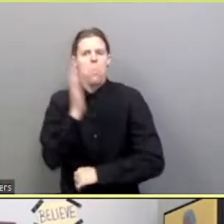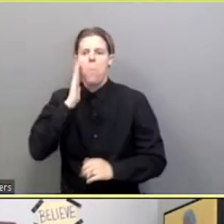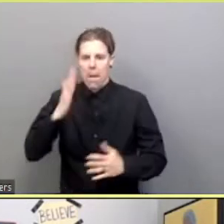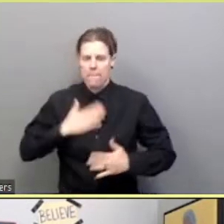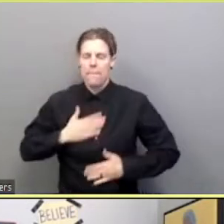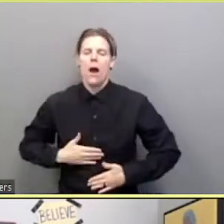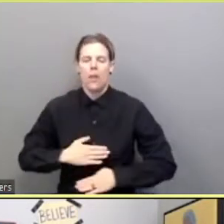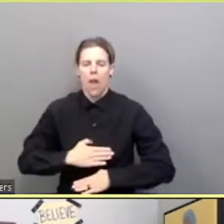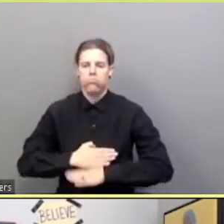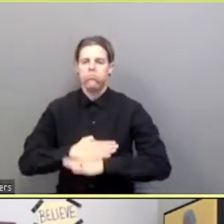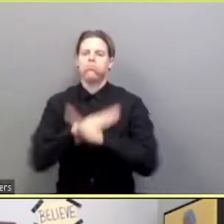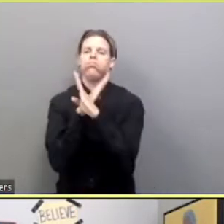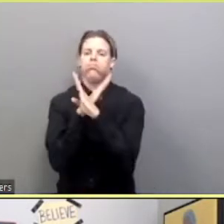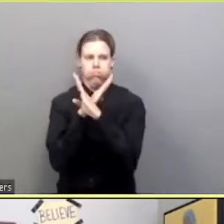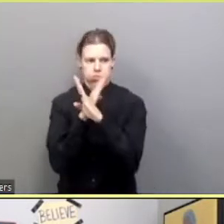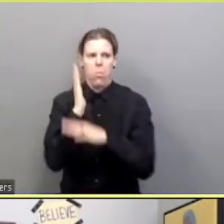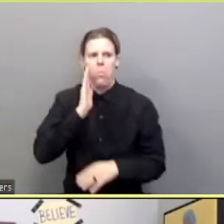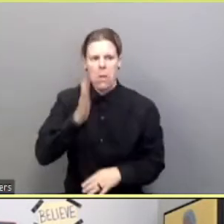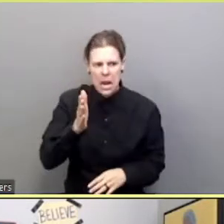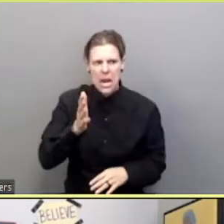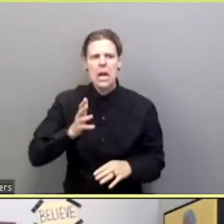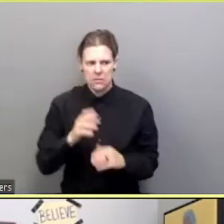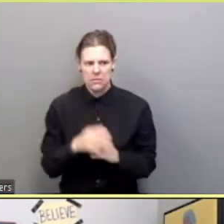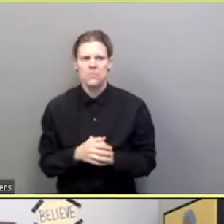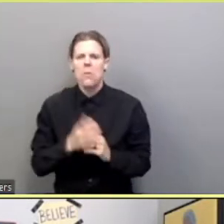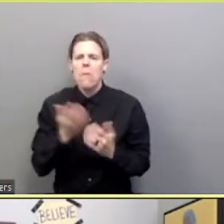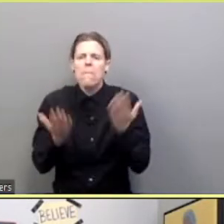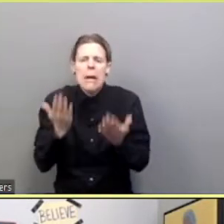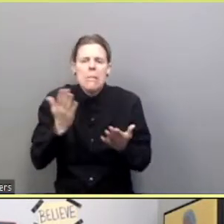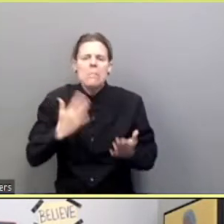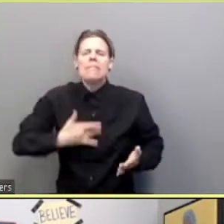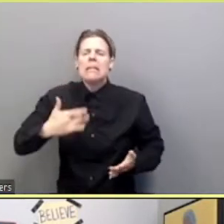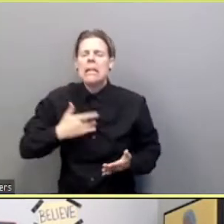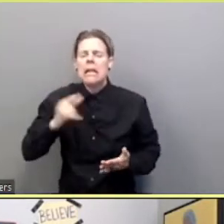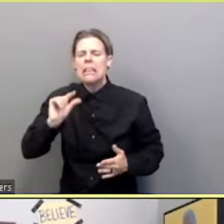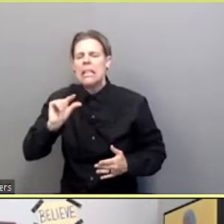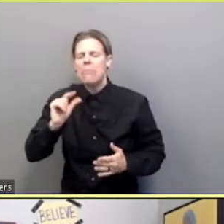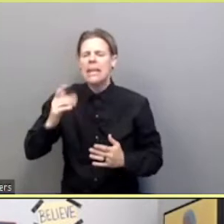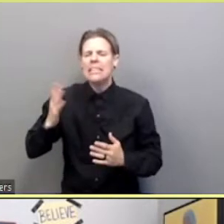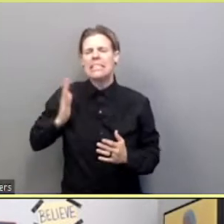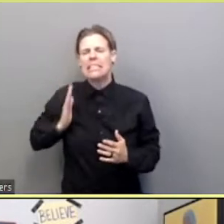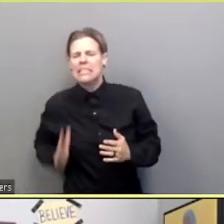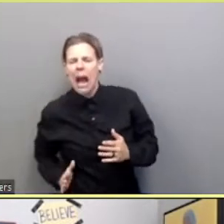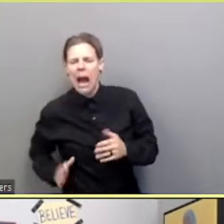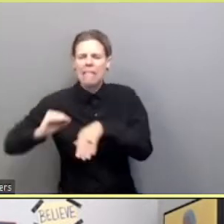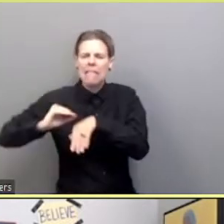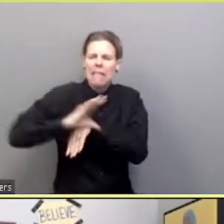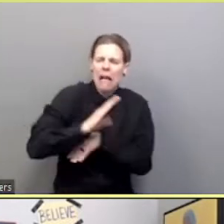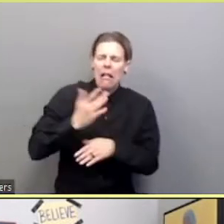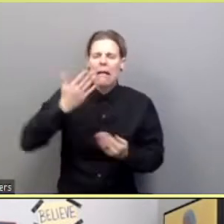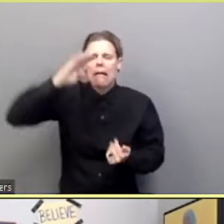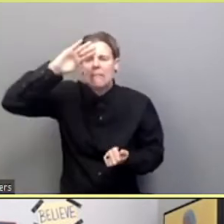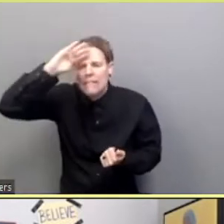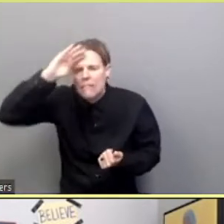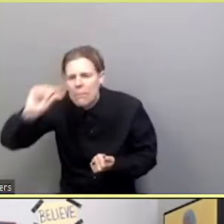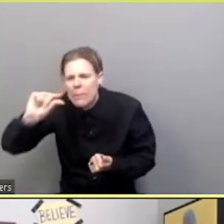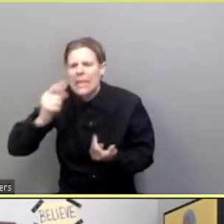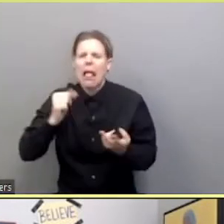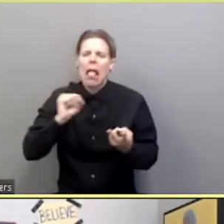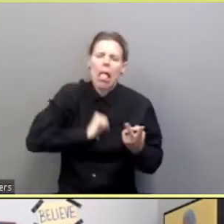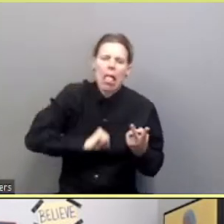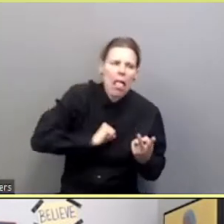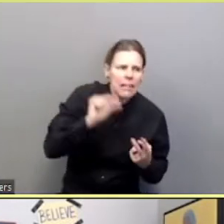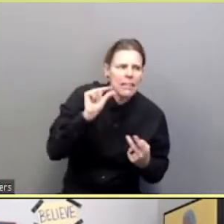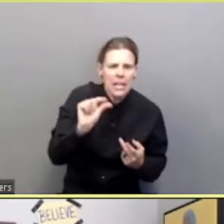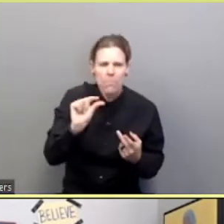the dose is because it's lower, and they kind of seem to have less effects than the older children. Once again, just a reminder that